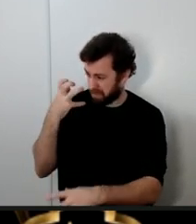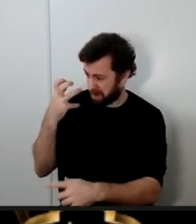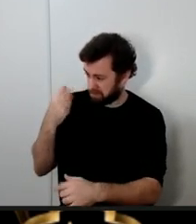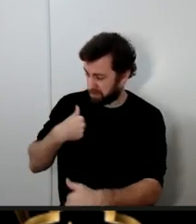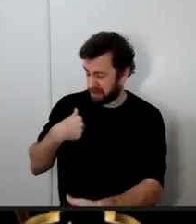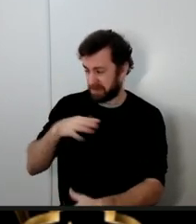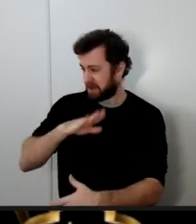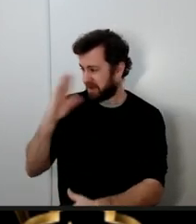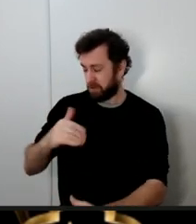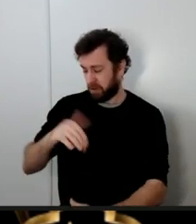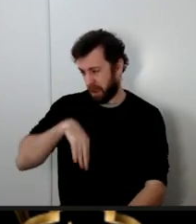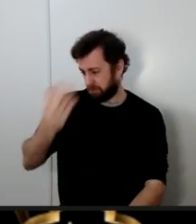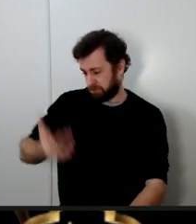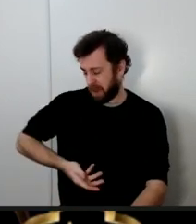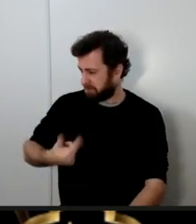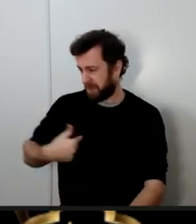me